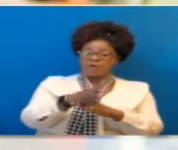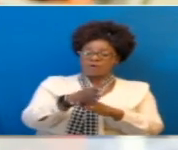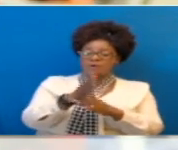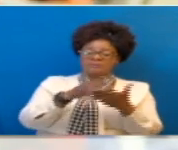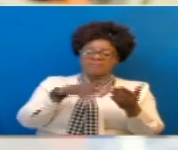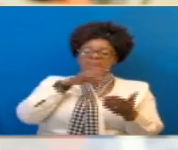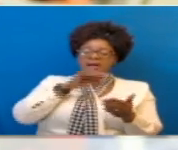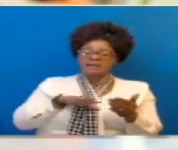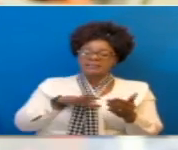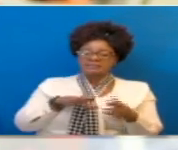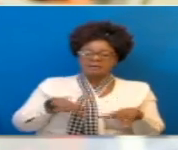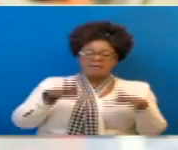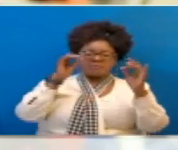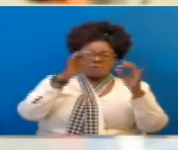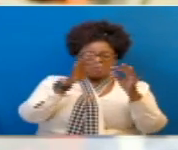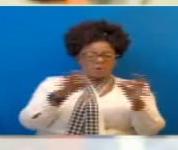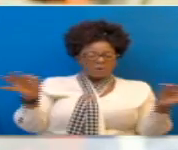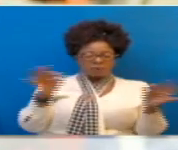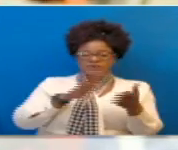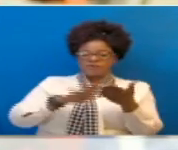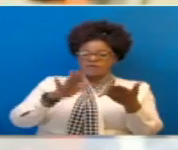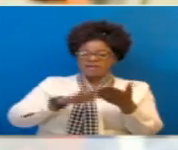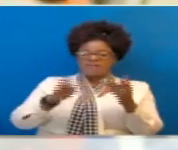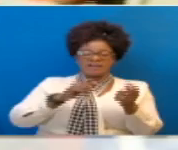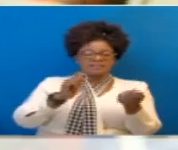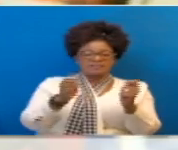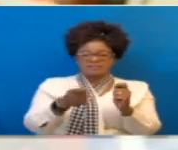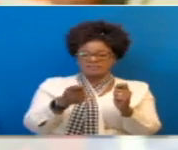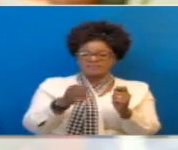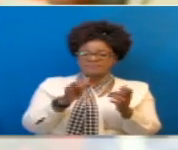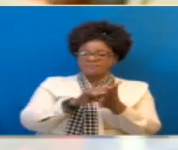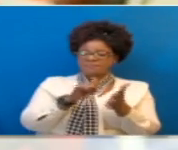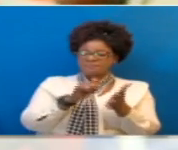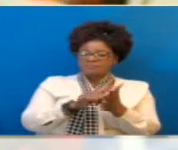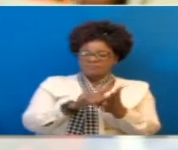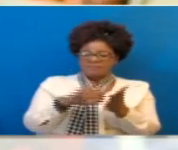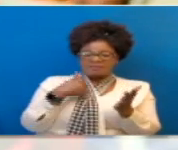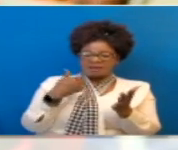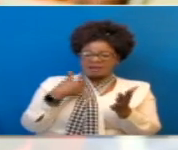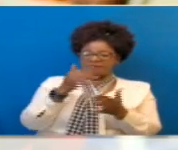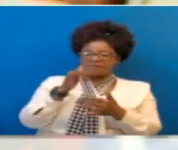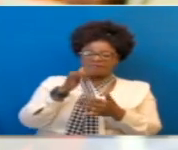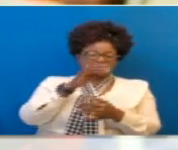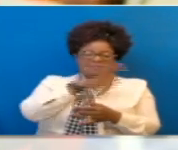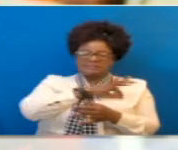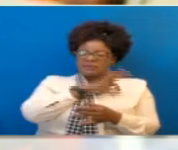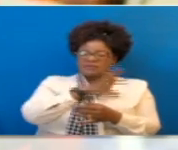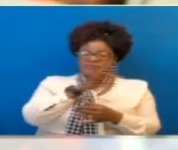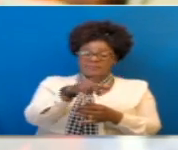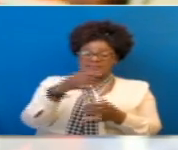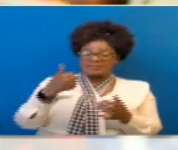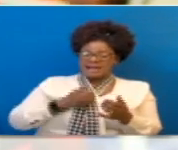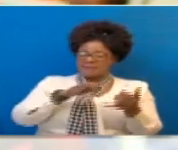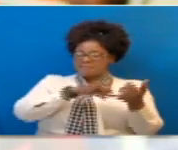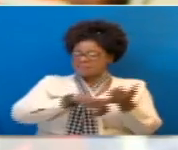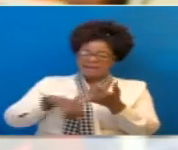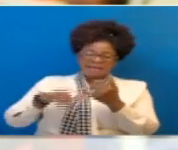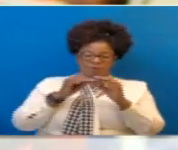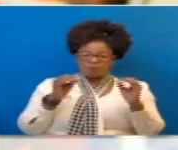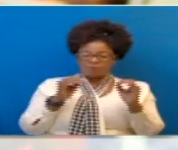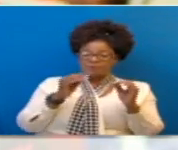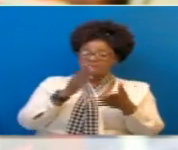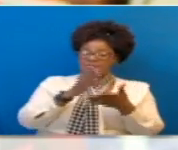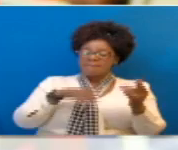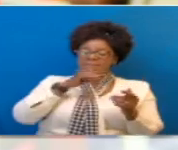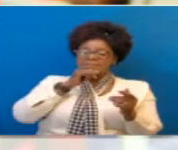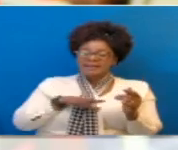longer to forgive and just adjust that they didn't get this cause from this girl being married off. So it's some parents